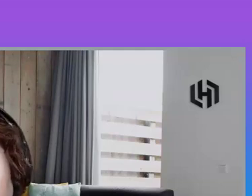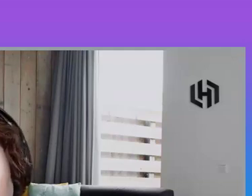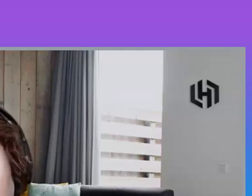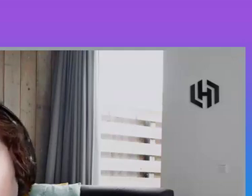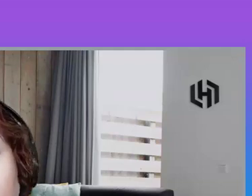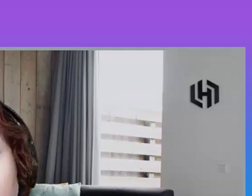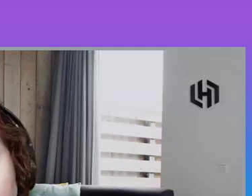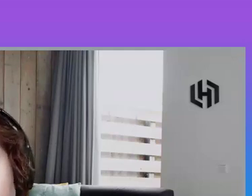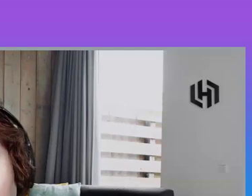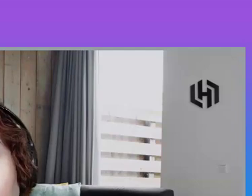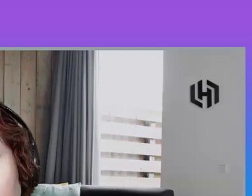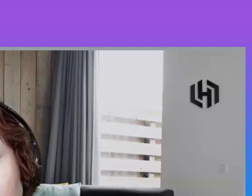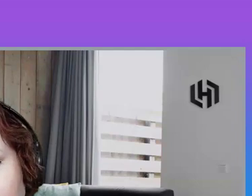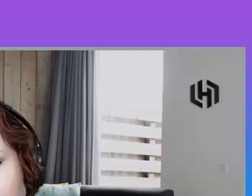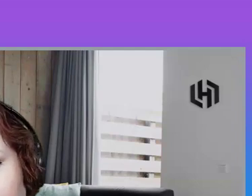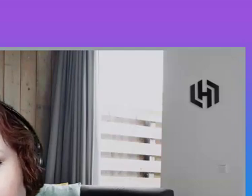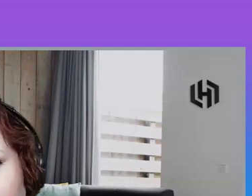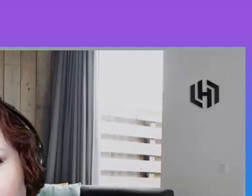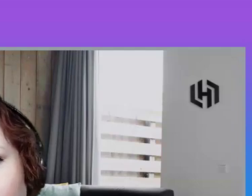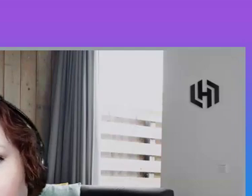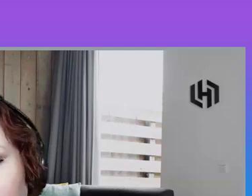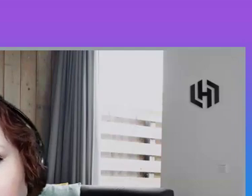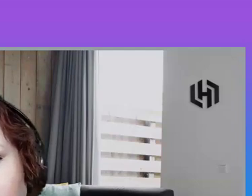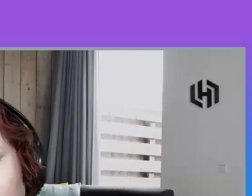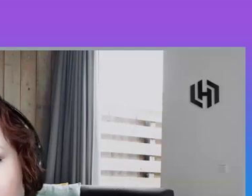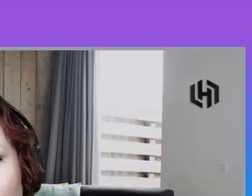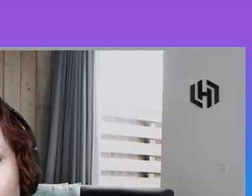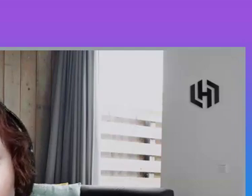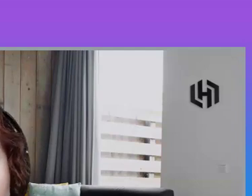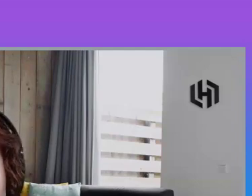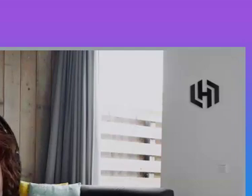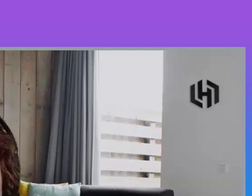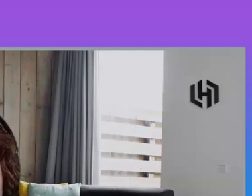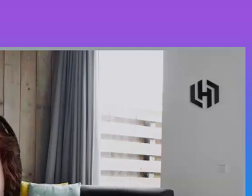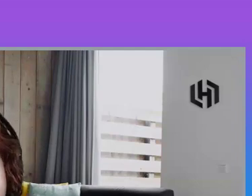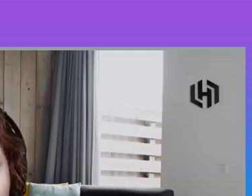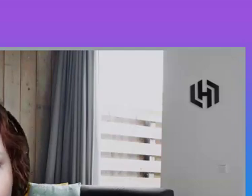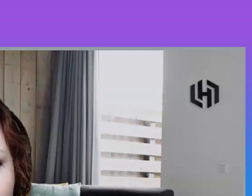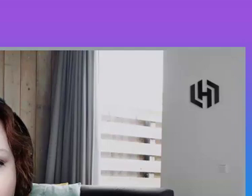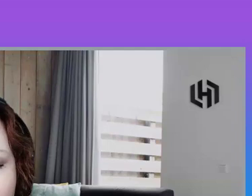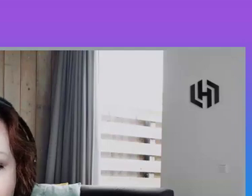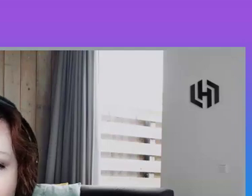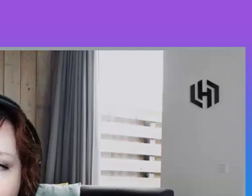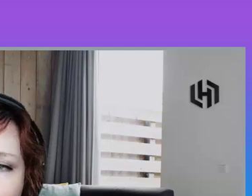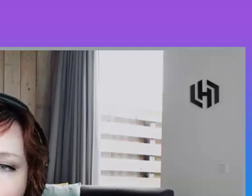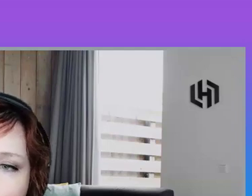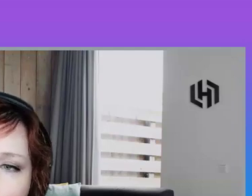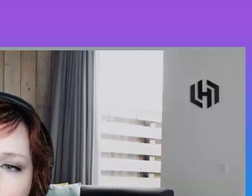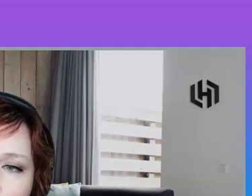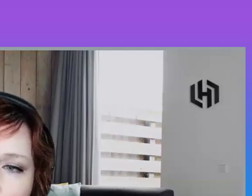faster, but it's not always what the designer asked for. And this is a way we can accommodate both.